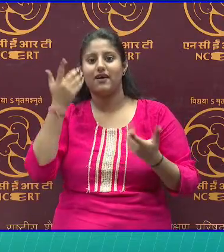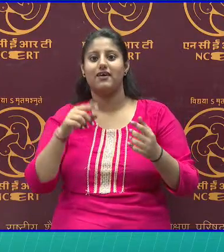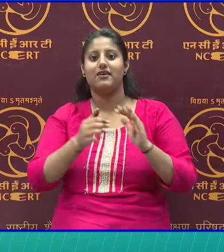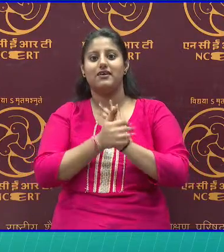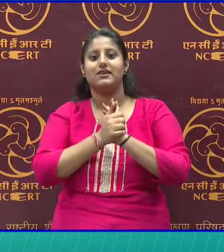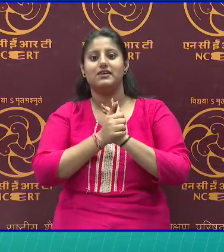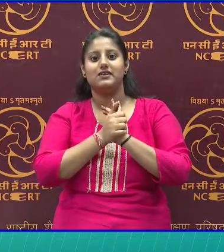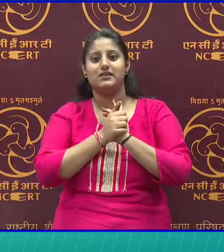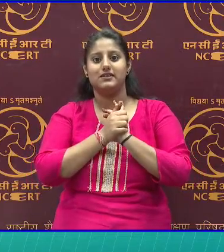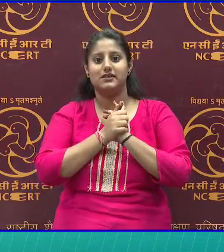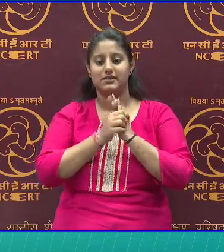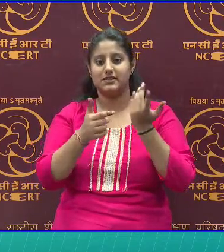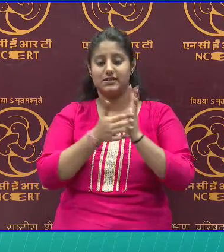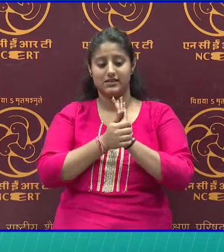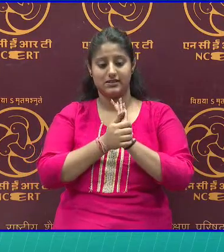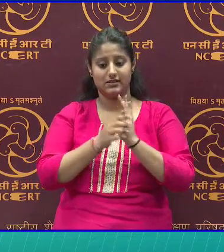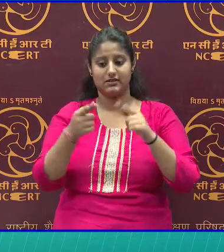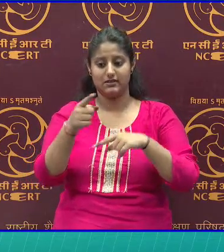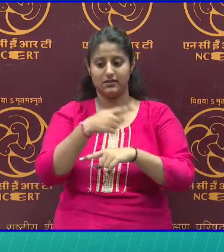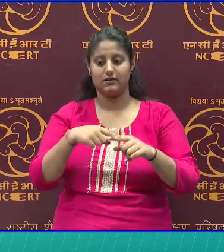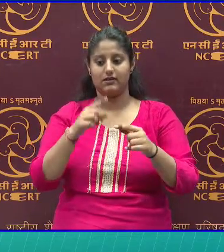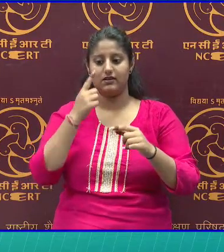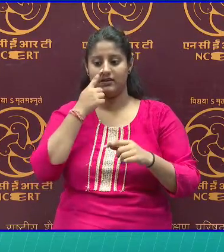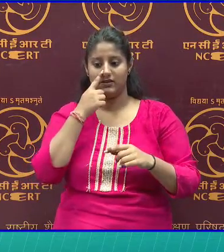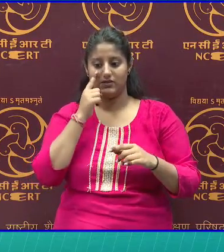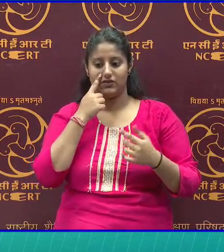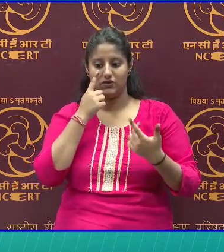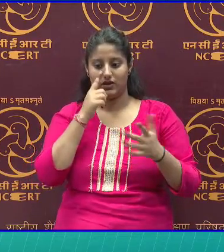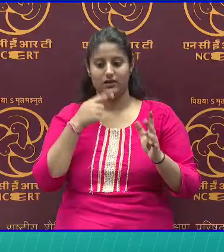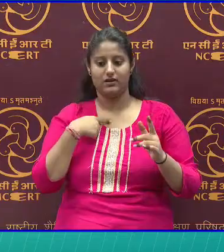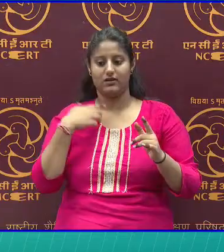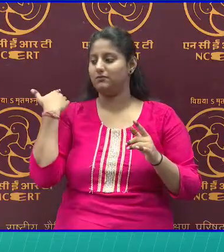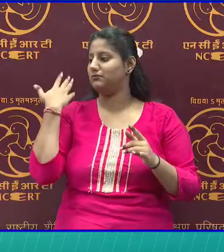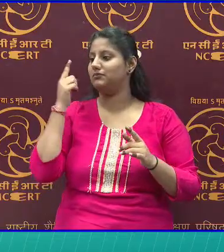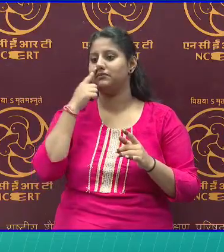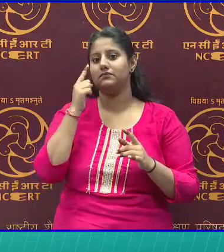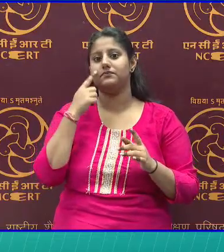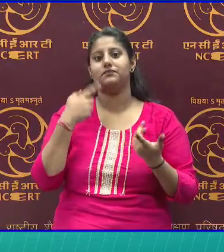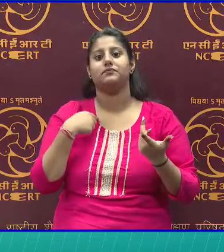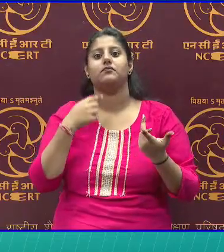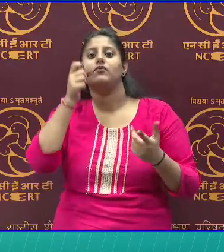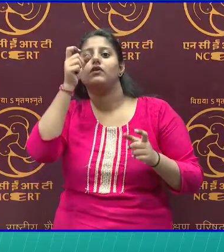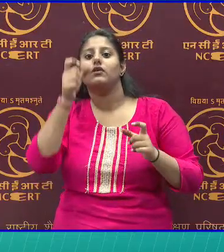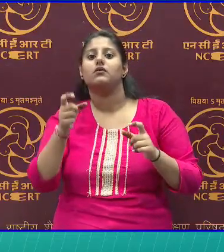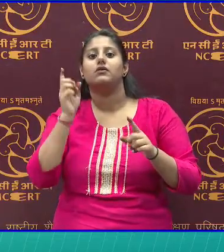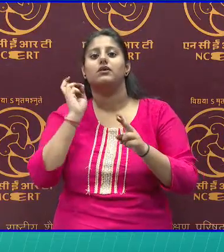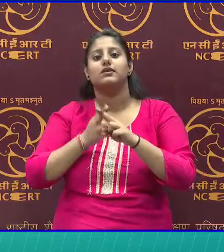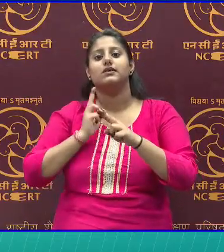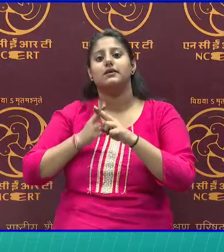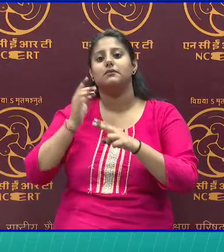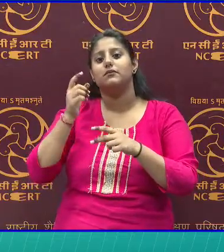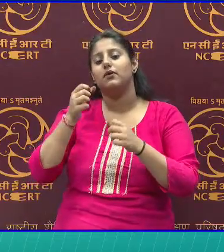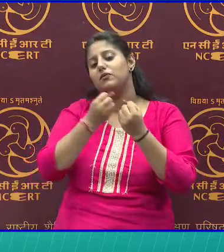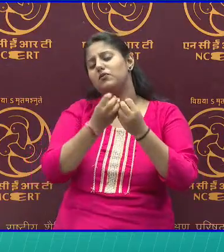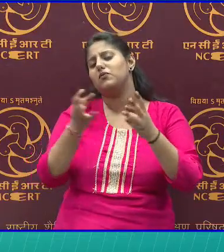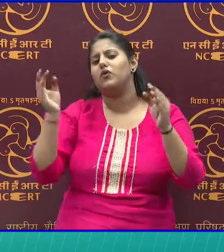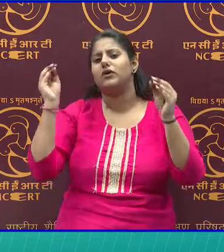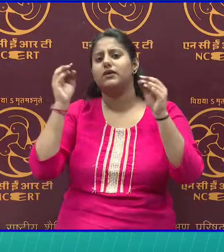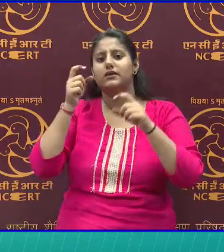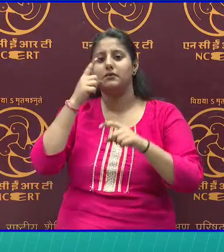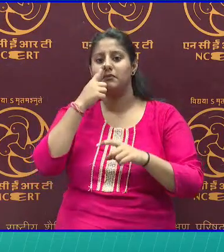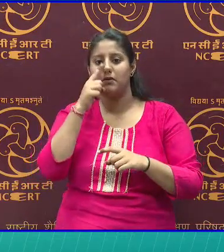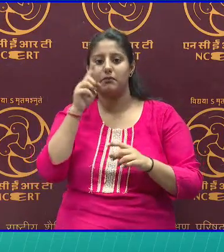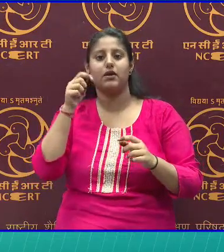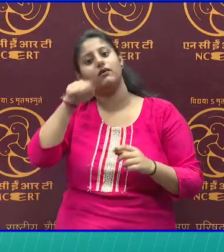of survival rather than it. There is no gender stereotypical, person that Most people understand it as that Yeah.